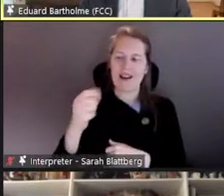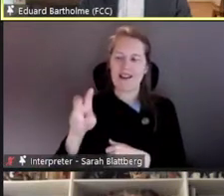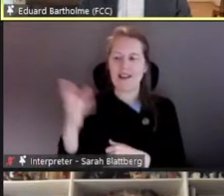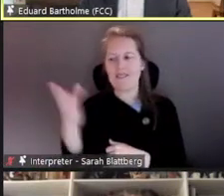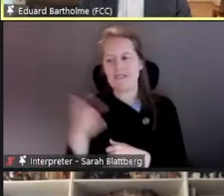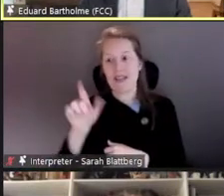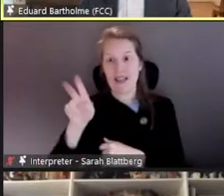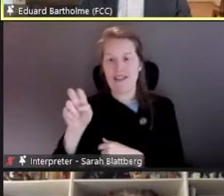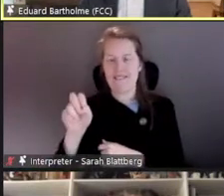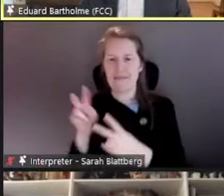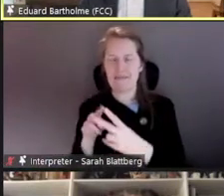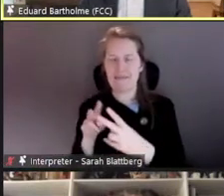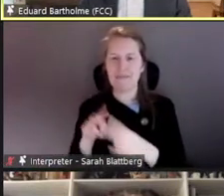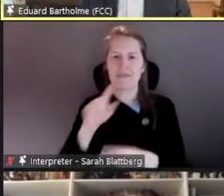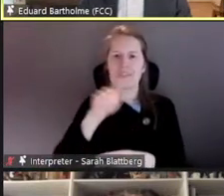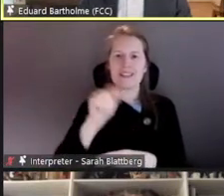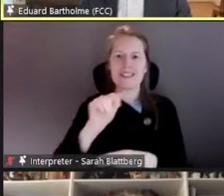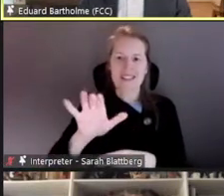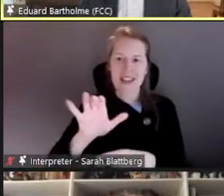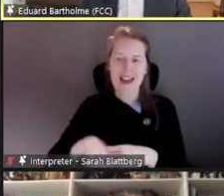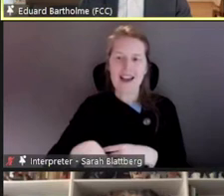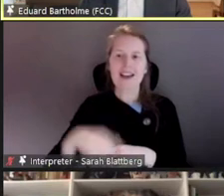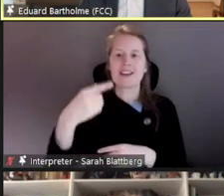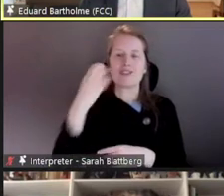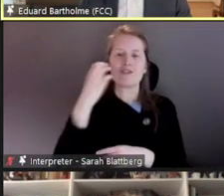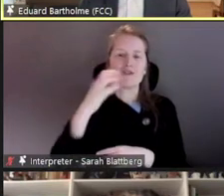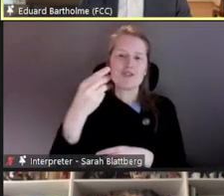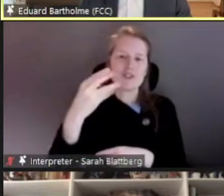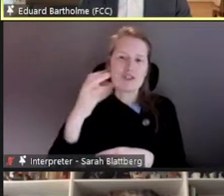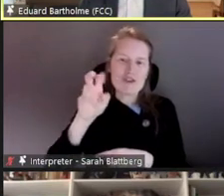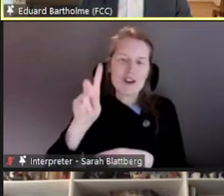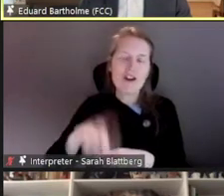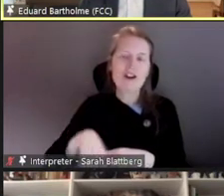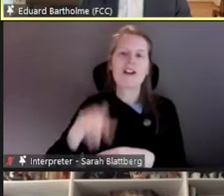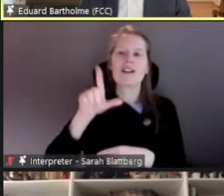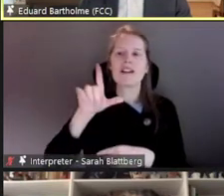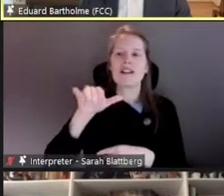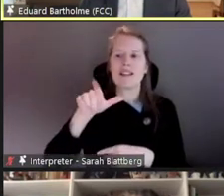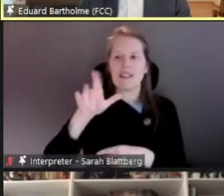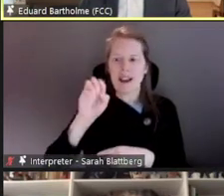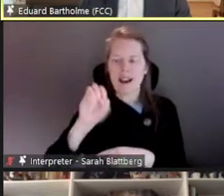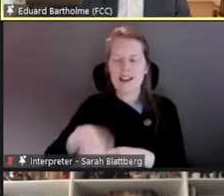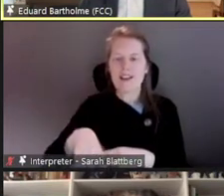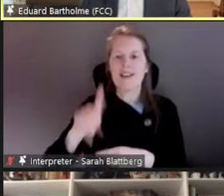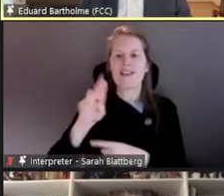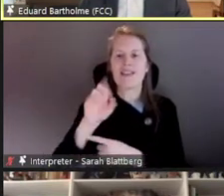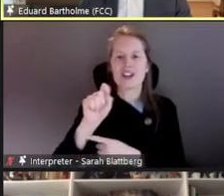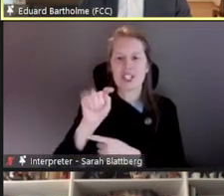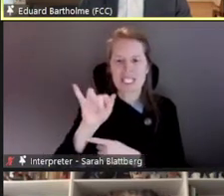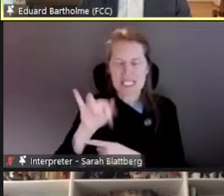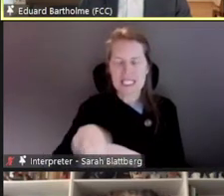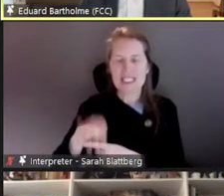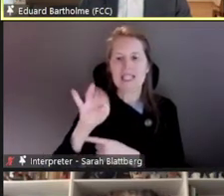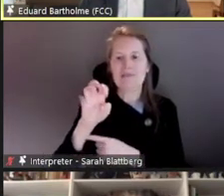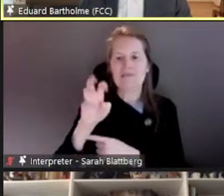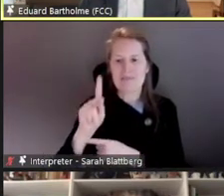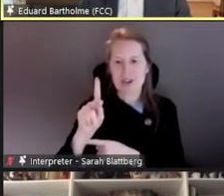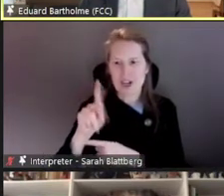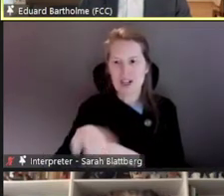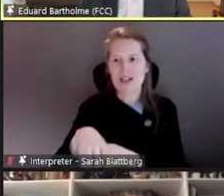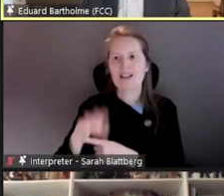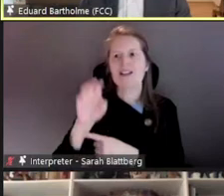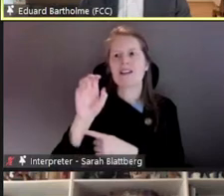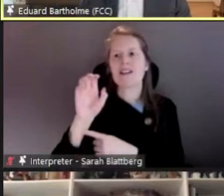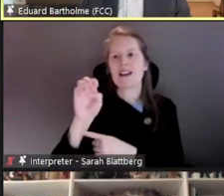fcc.gov/live, Zach Champ, Gerard Williams, Lyle Ishida, Christy Thornton, Mark Stone, Aaron